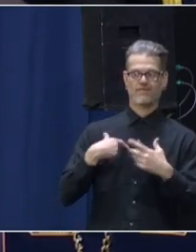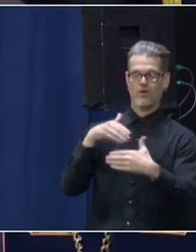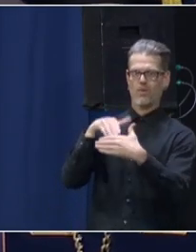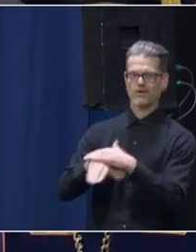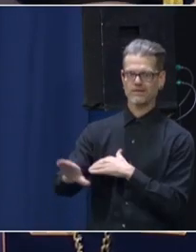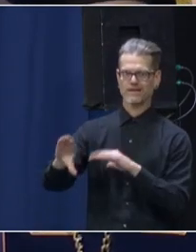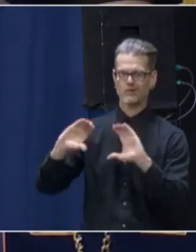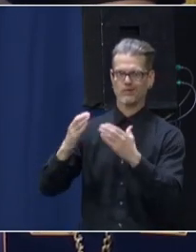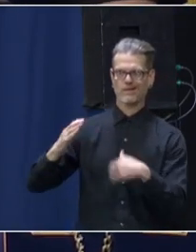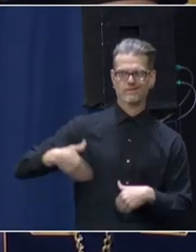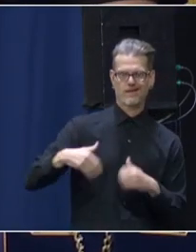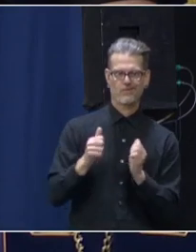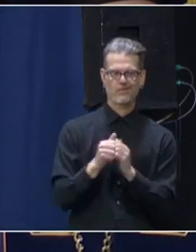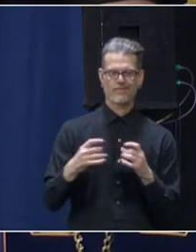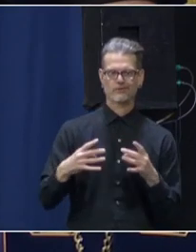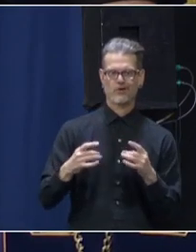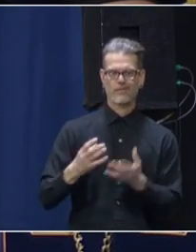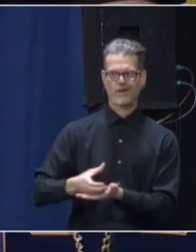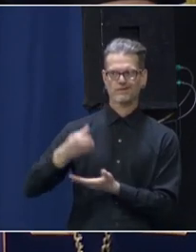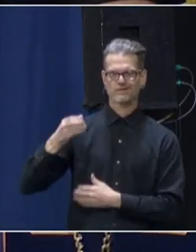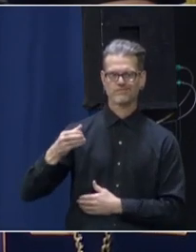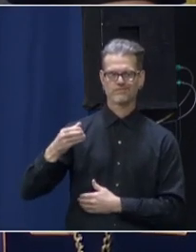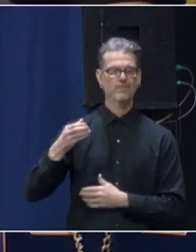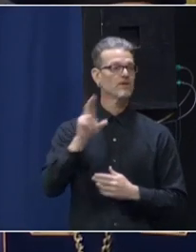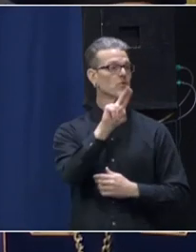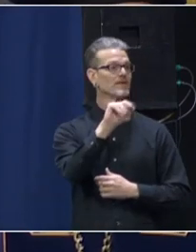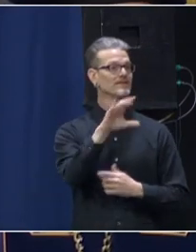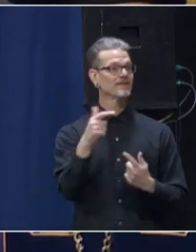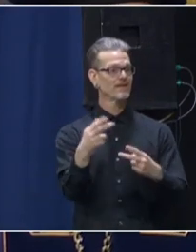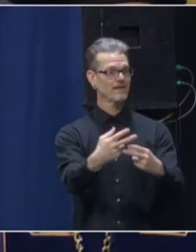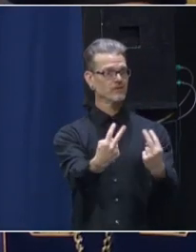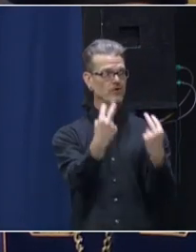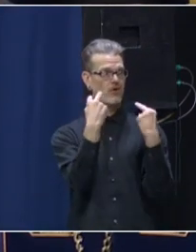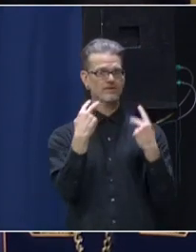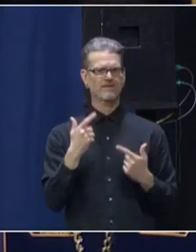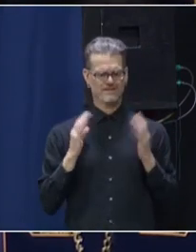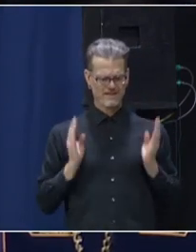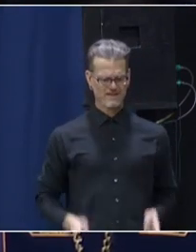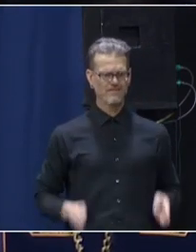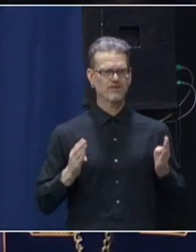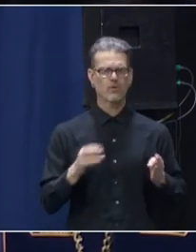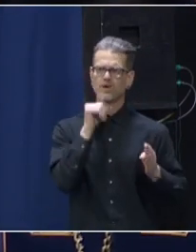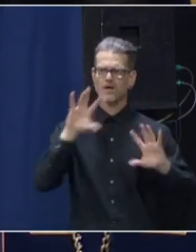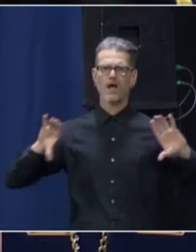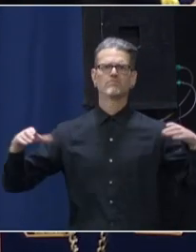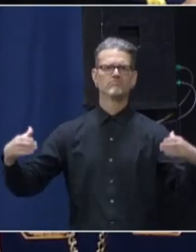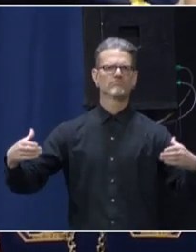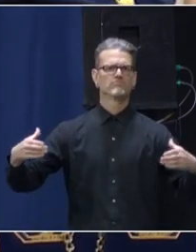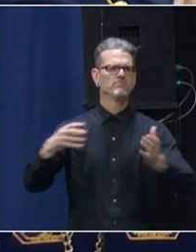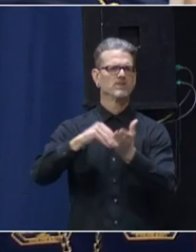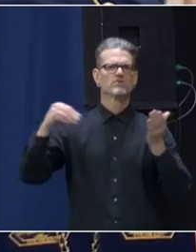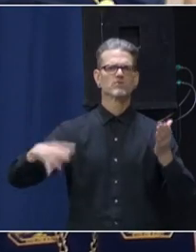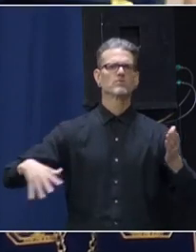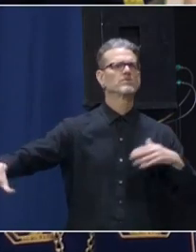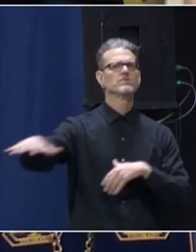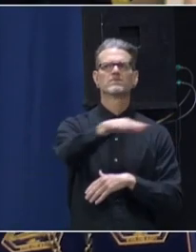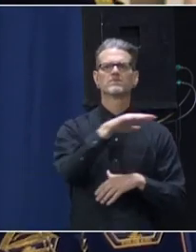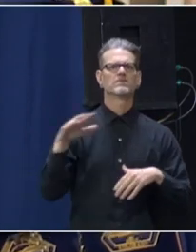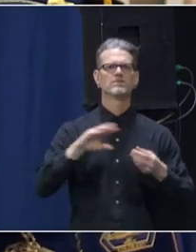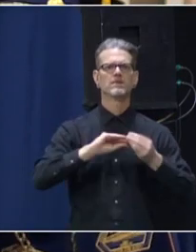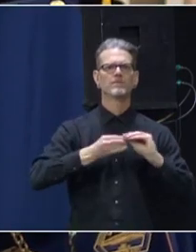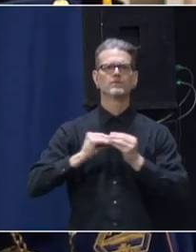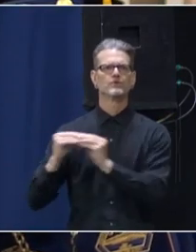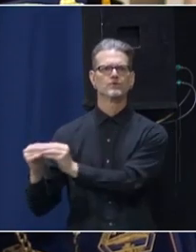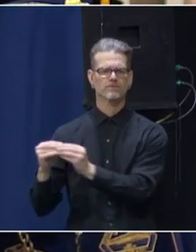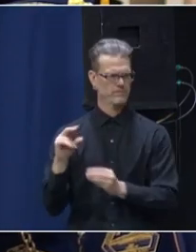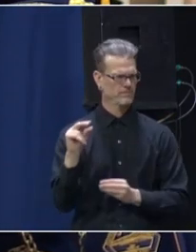At UNC, they saw us as individuals, not as a massive wave of students walking through their door every day. We have